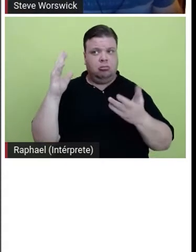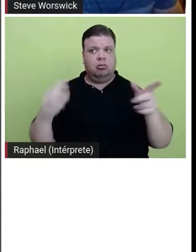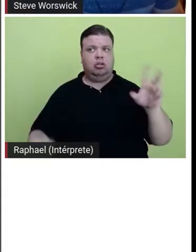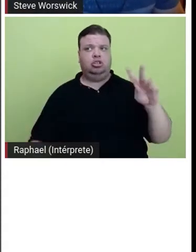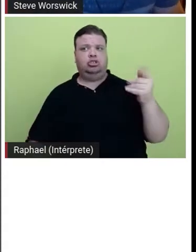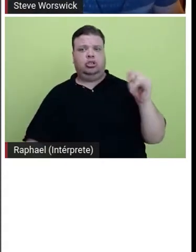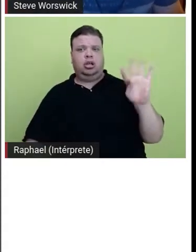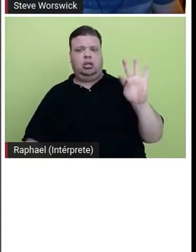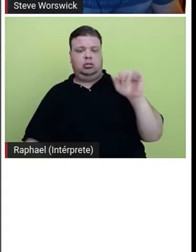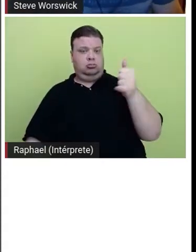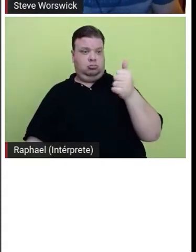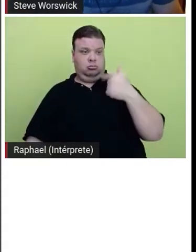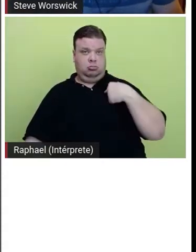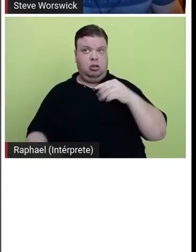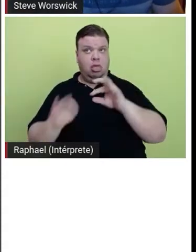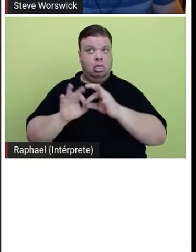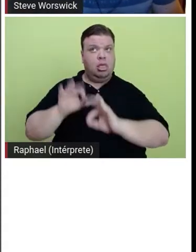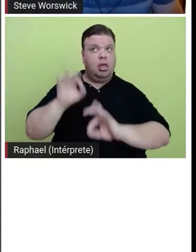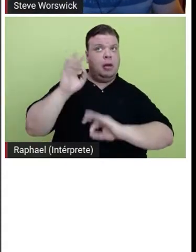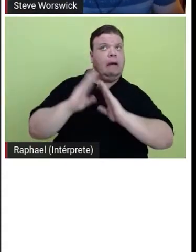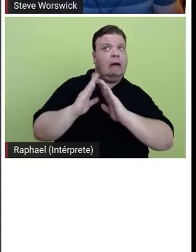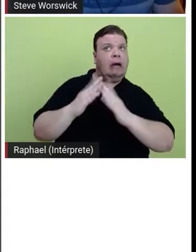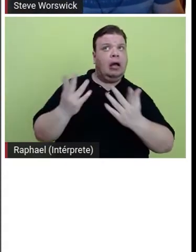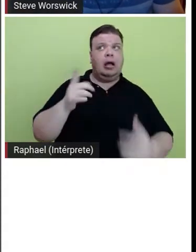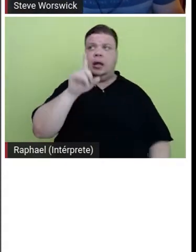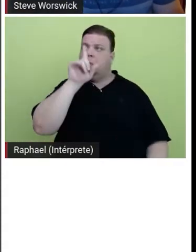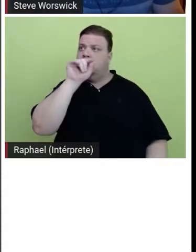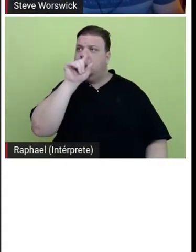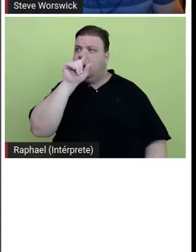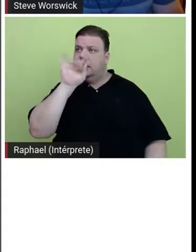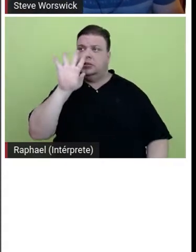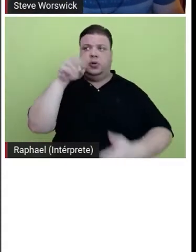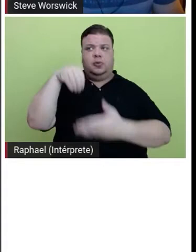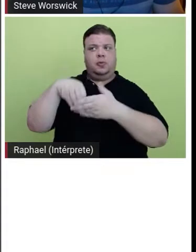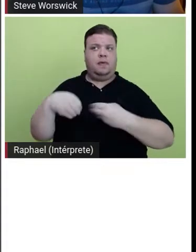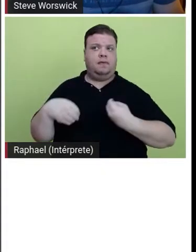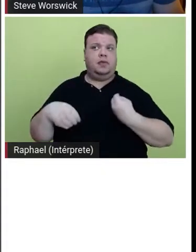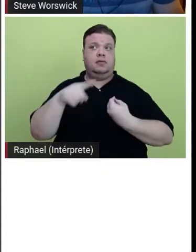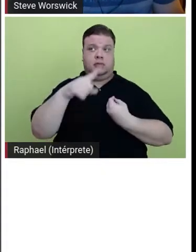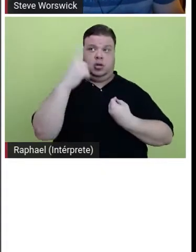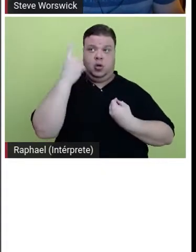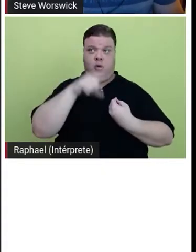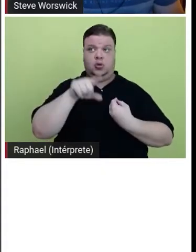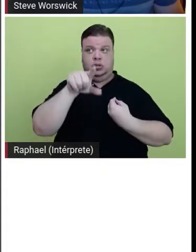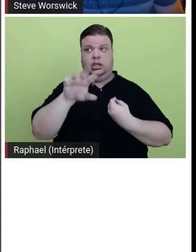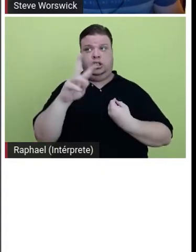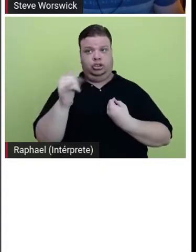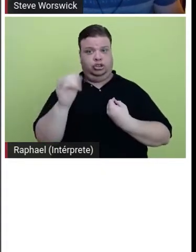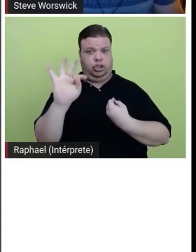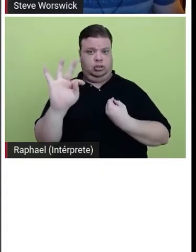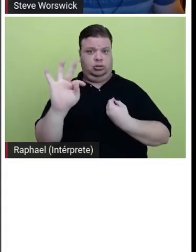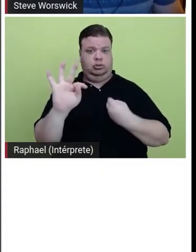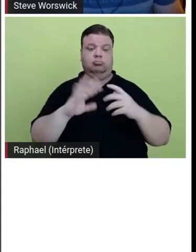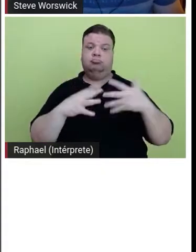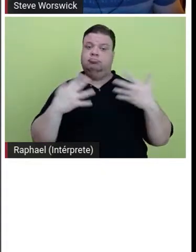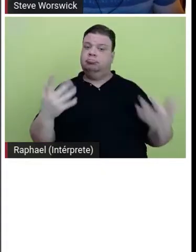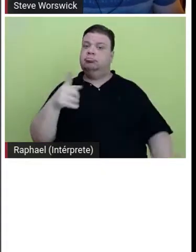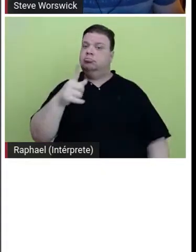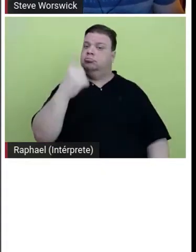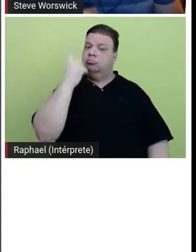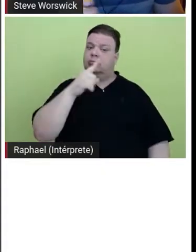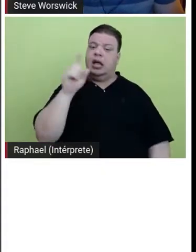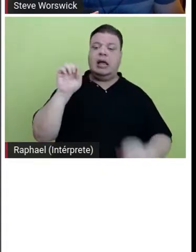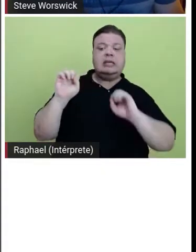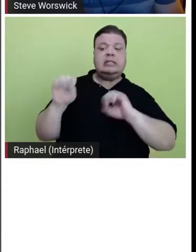some strange answers. So just a few examples of, like, what does the Queen of England smell like?